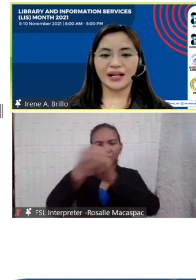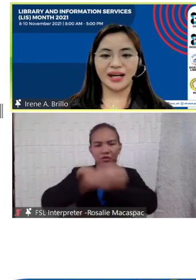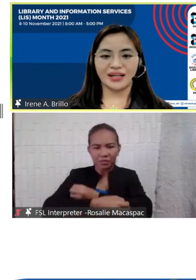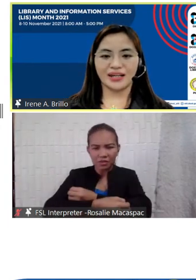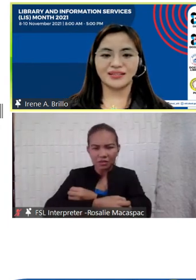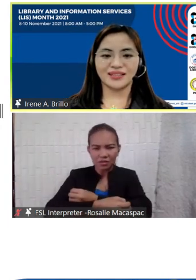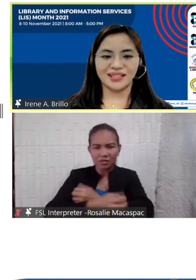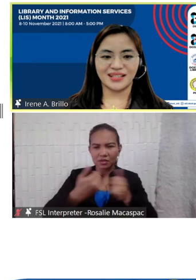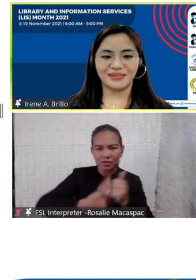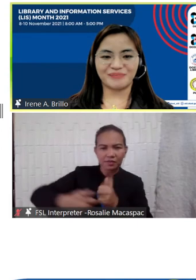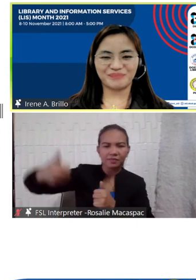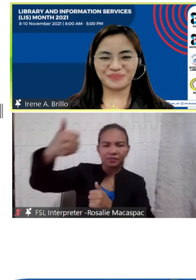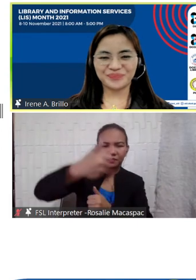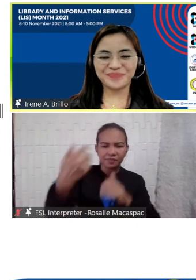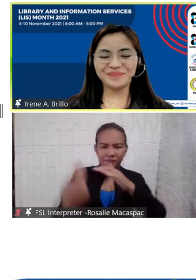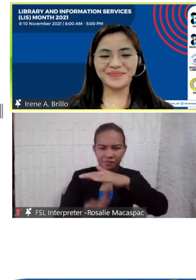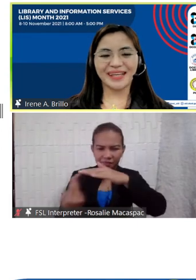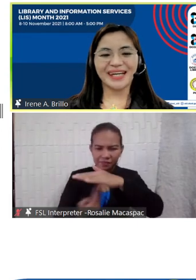for R&D.